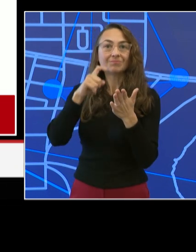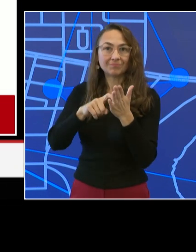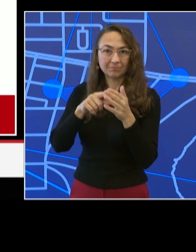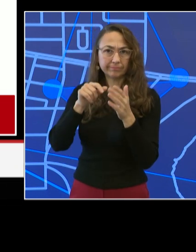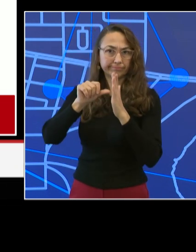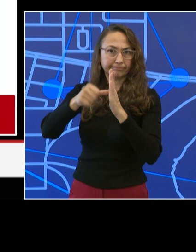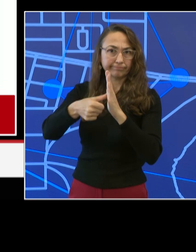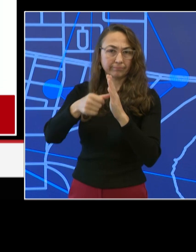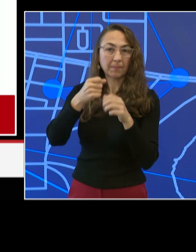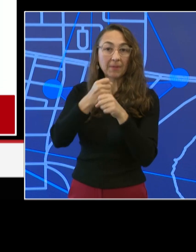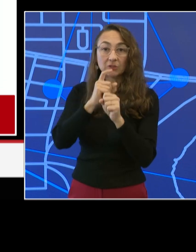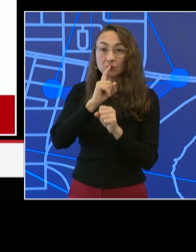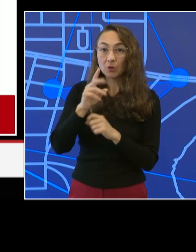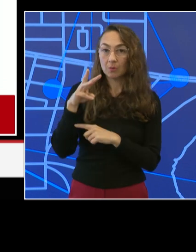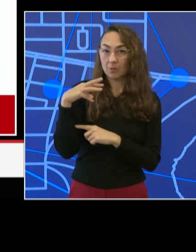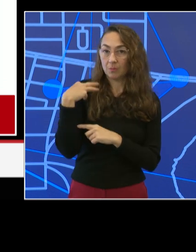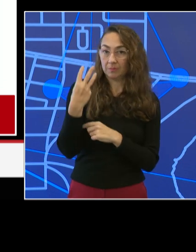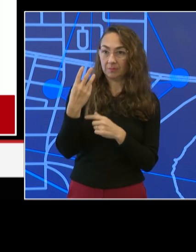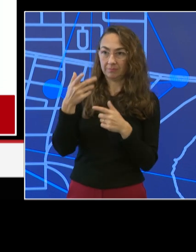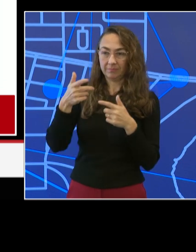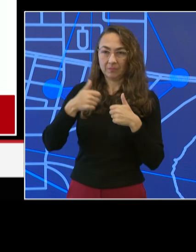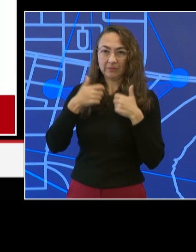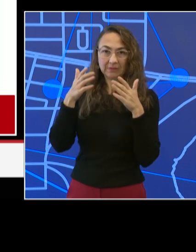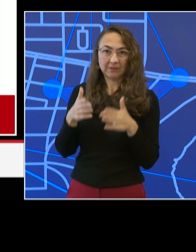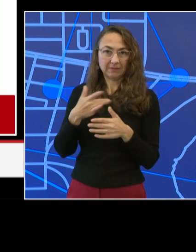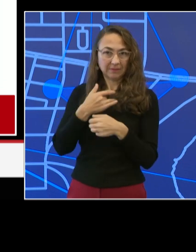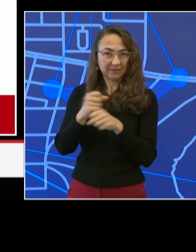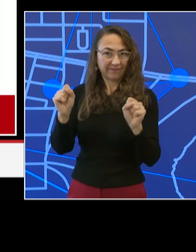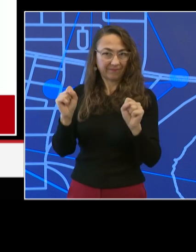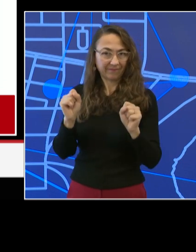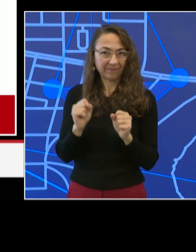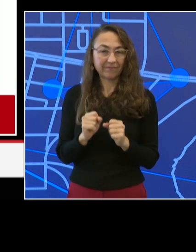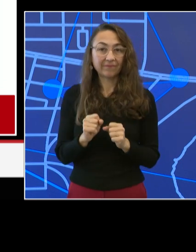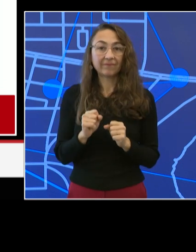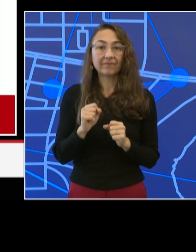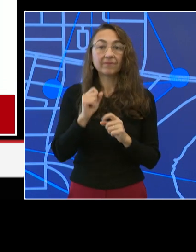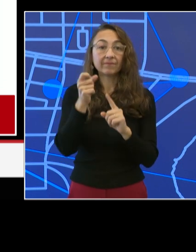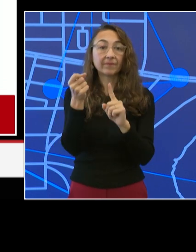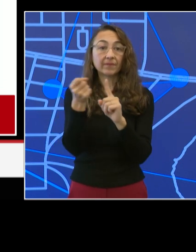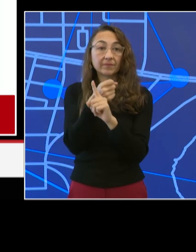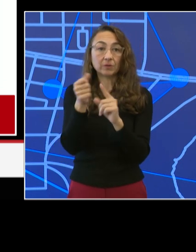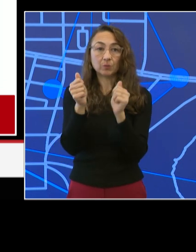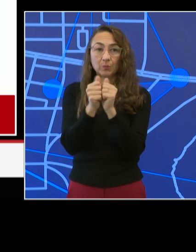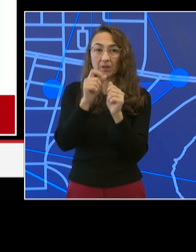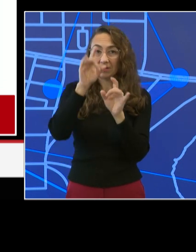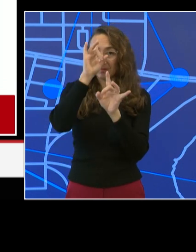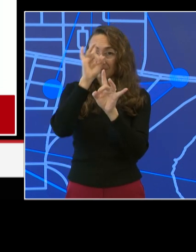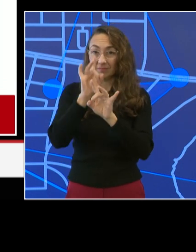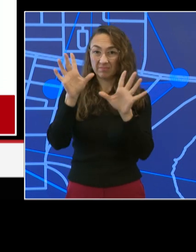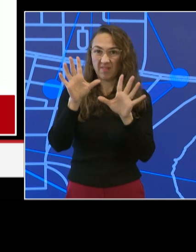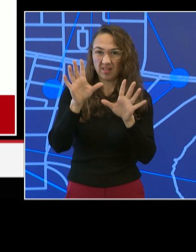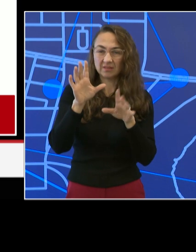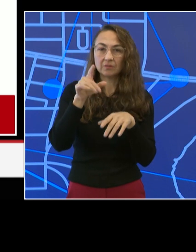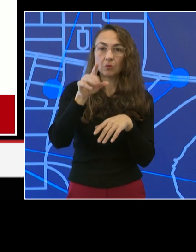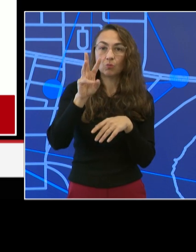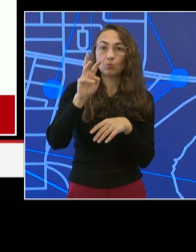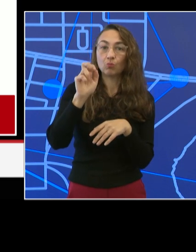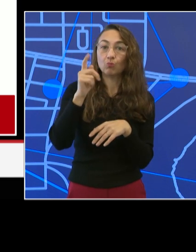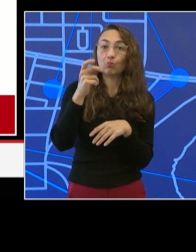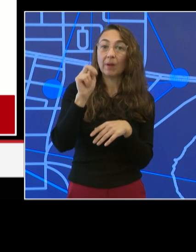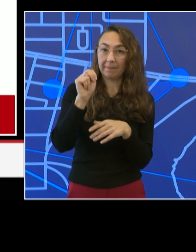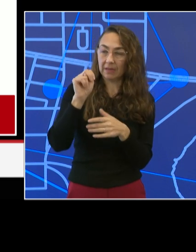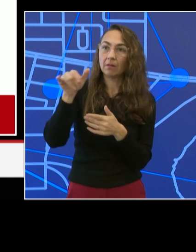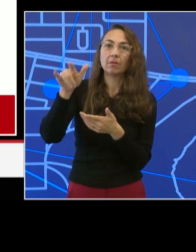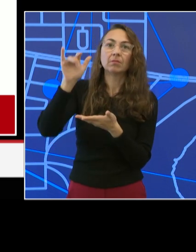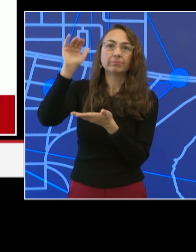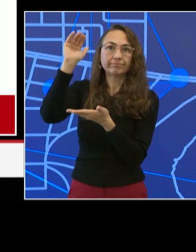35% drop in assault with dangerous weapons, and it's 26% drop in sex abuse compared to 5 years ago. We also